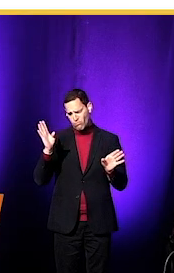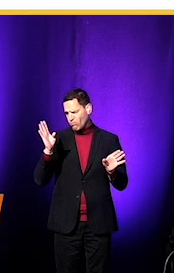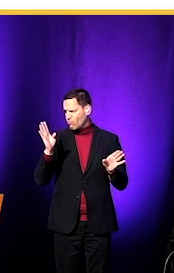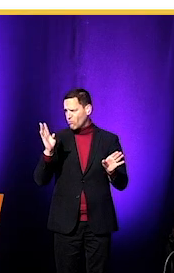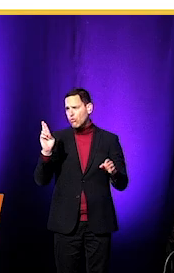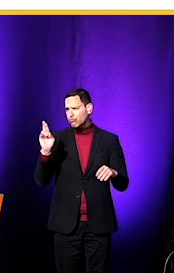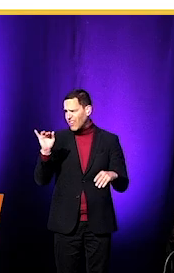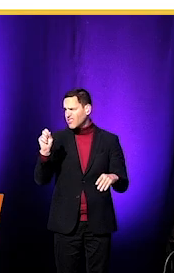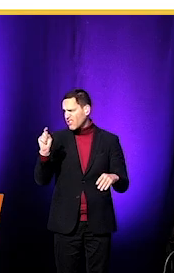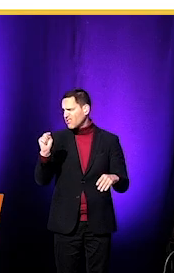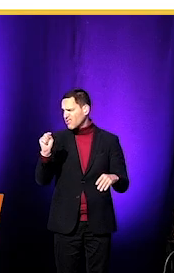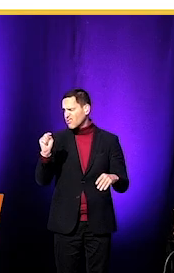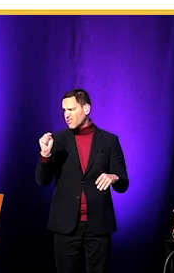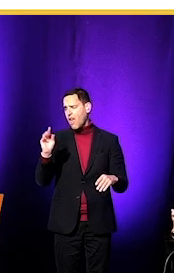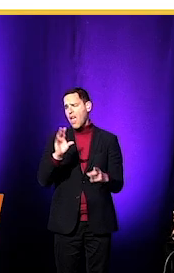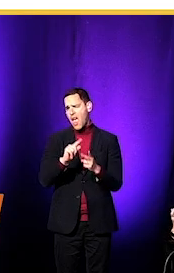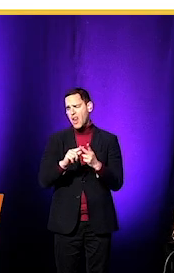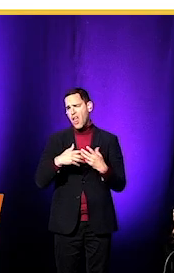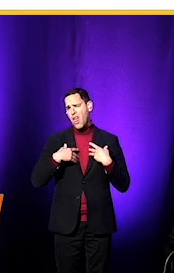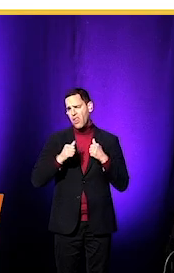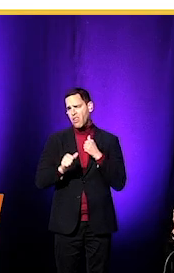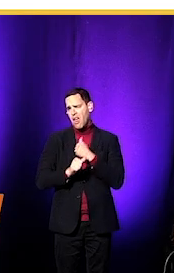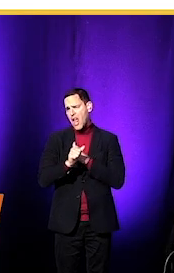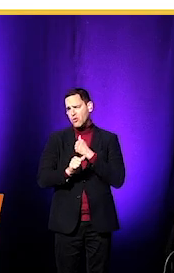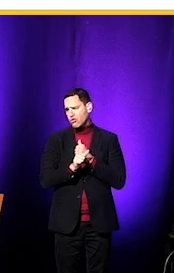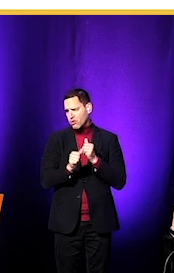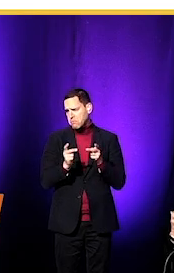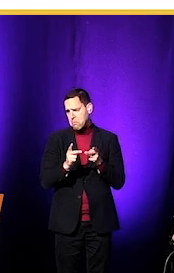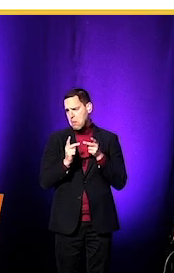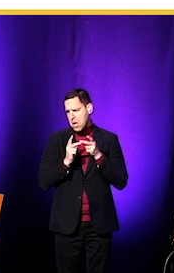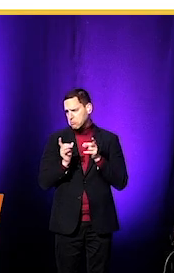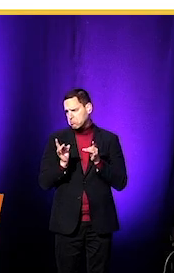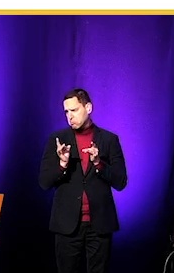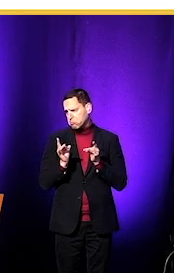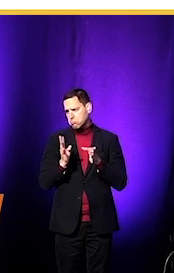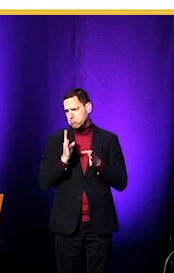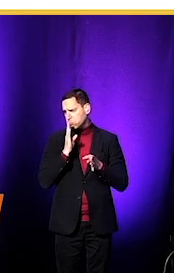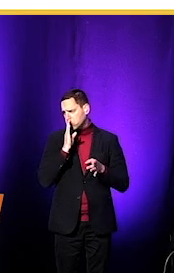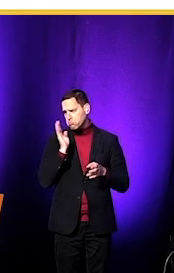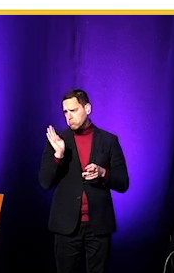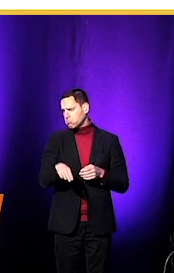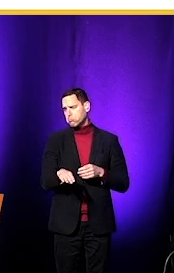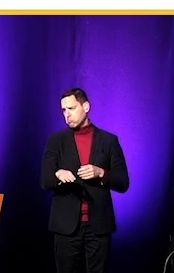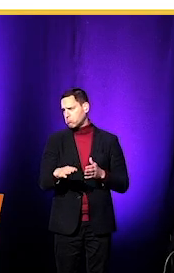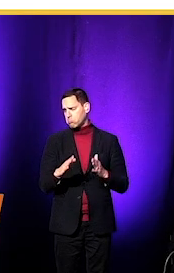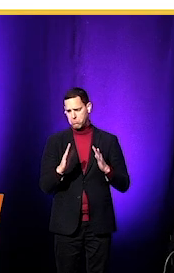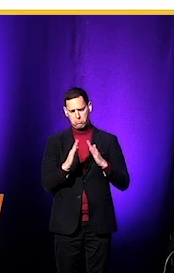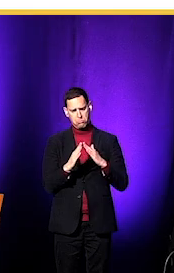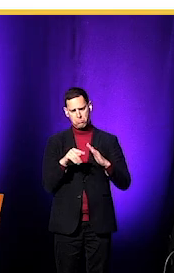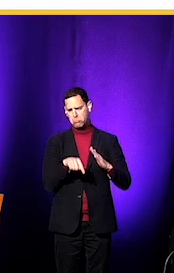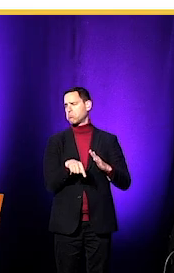a health hazard, very hazardous kind of environment medically.